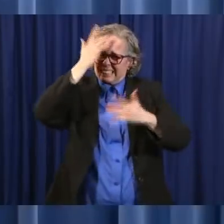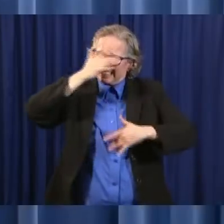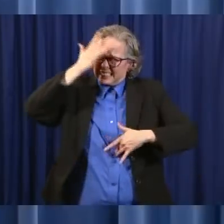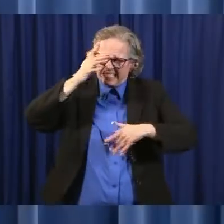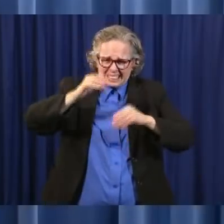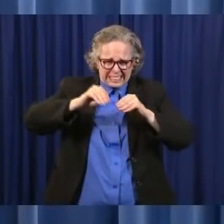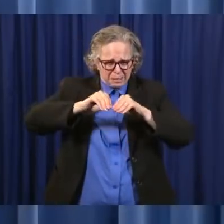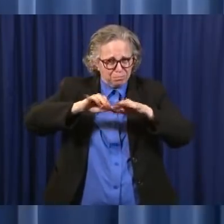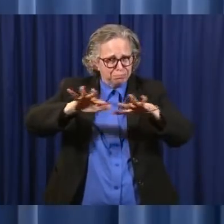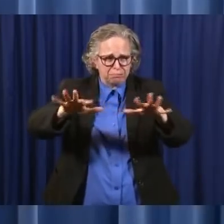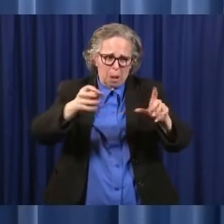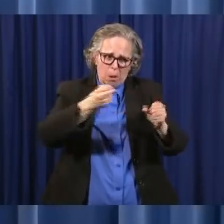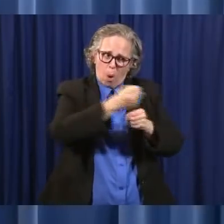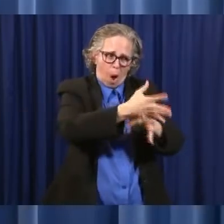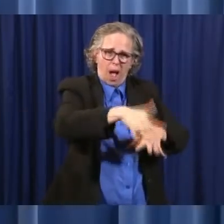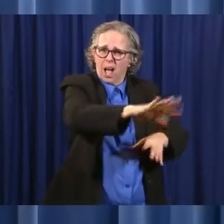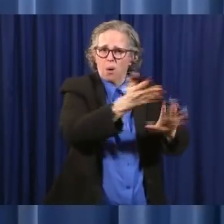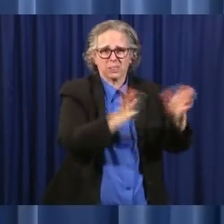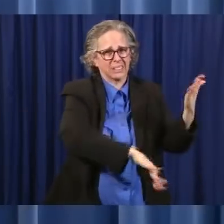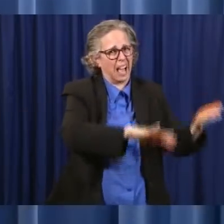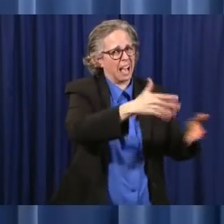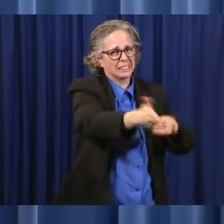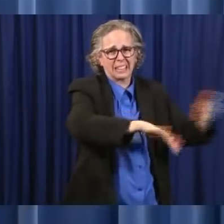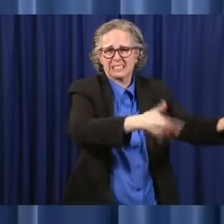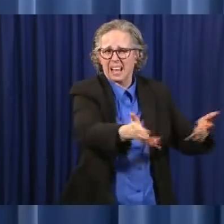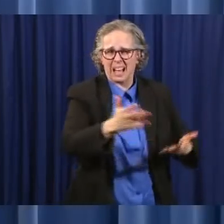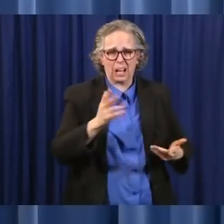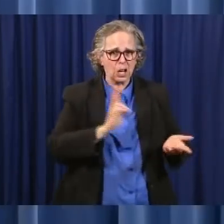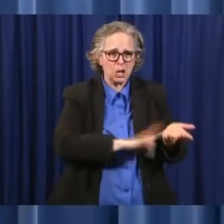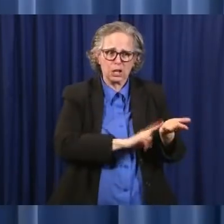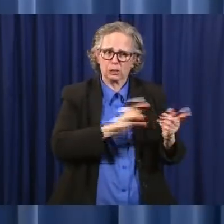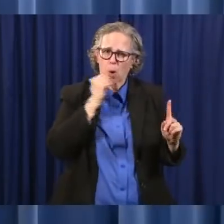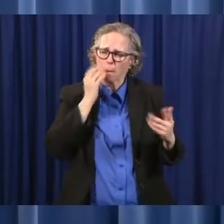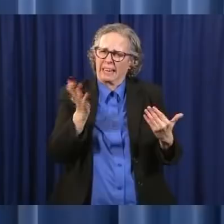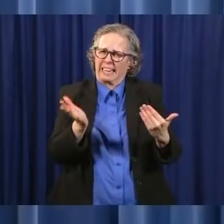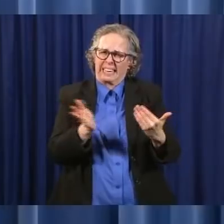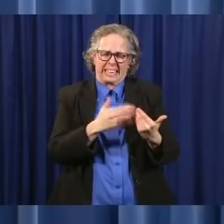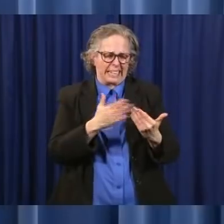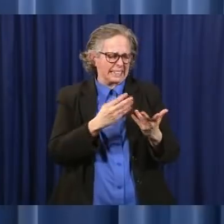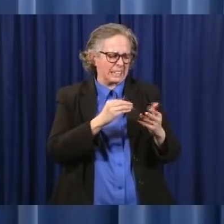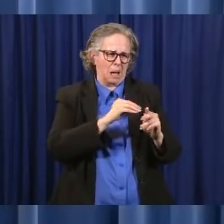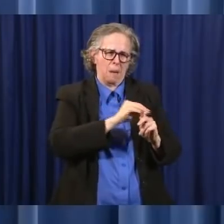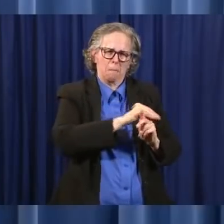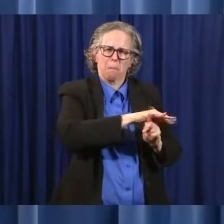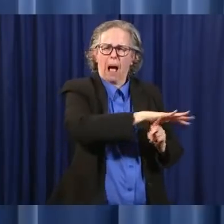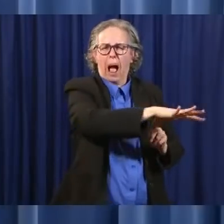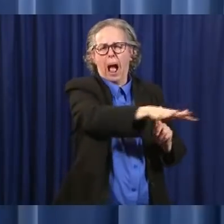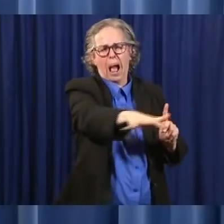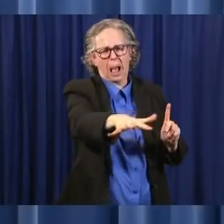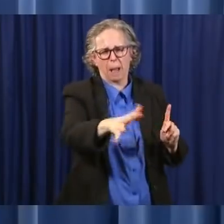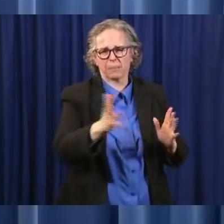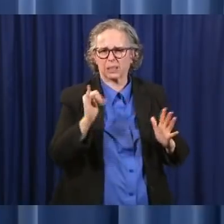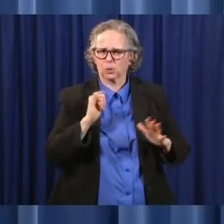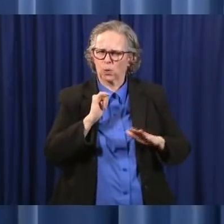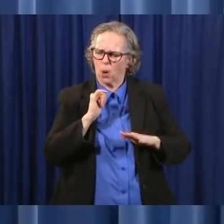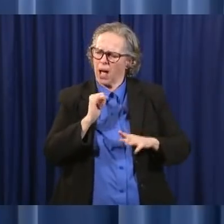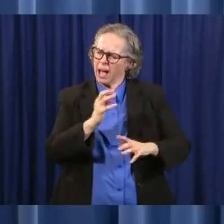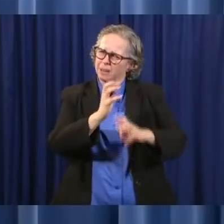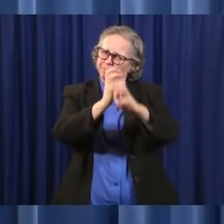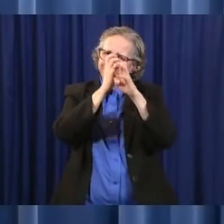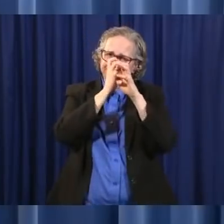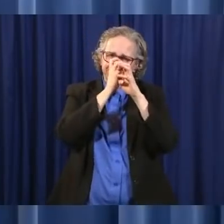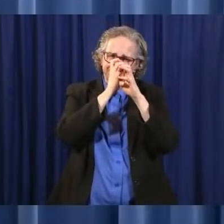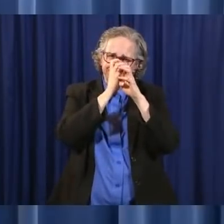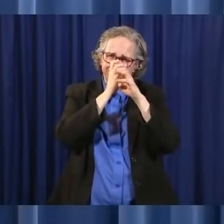tough, that's why that policy exists. But I understand the great hardship, and I understand